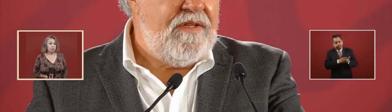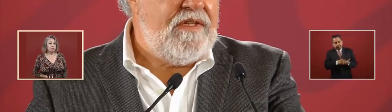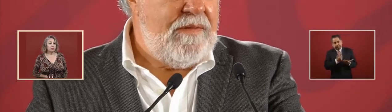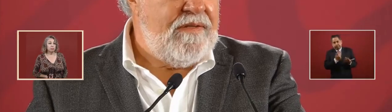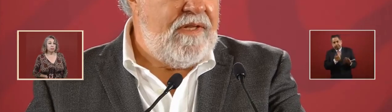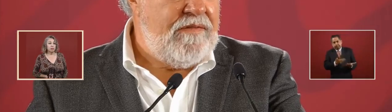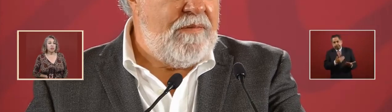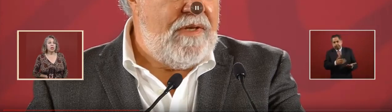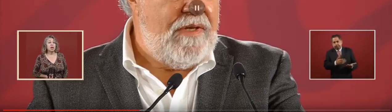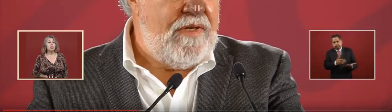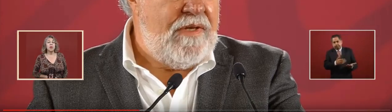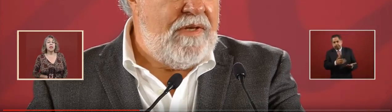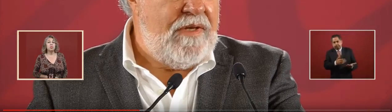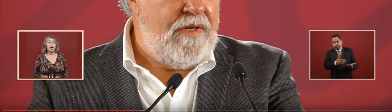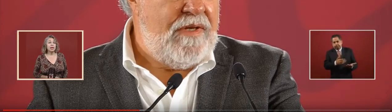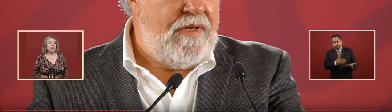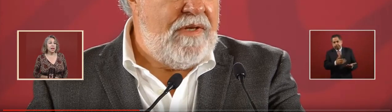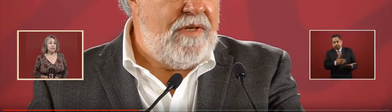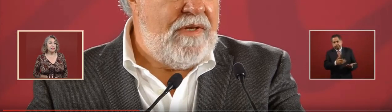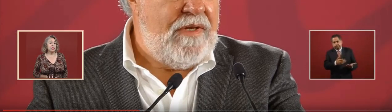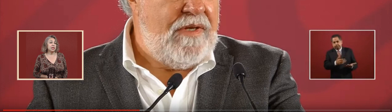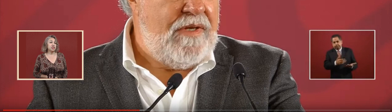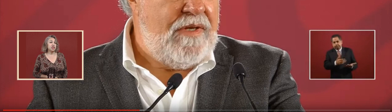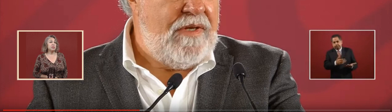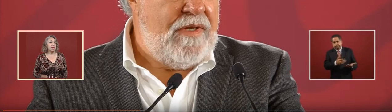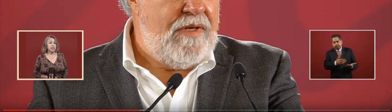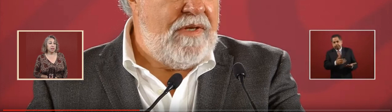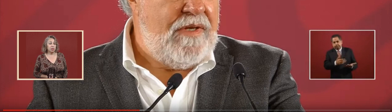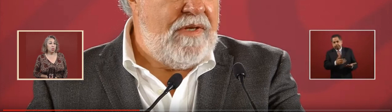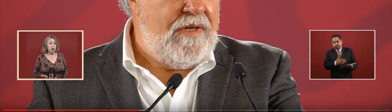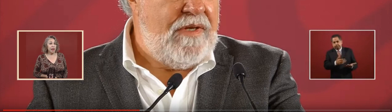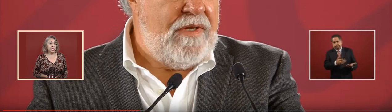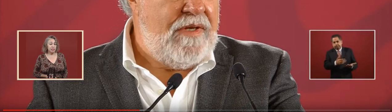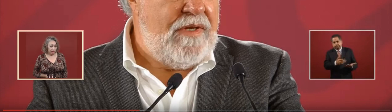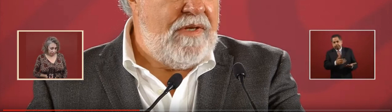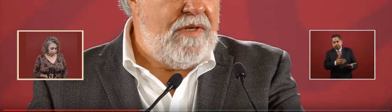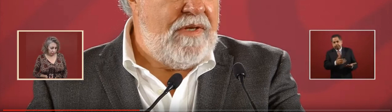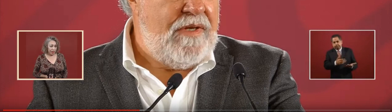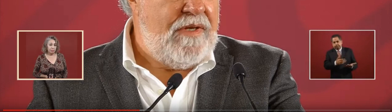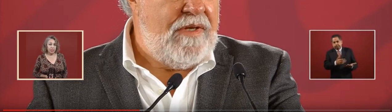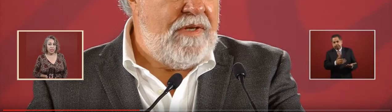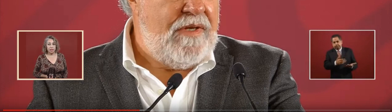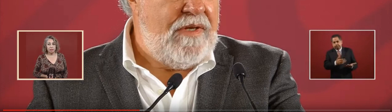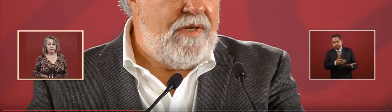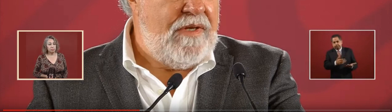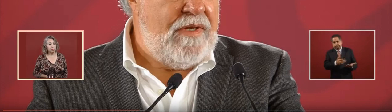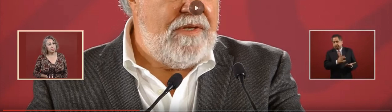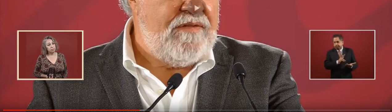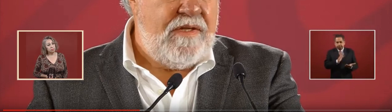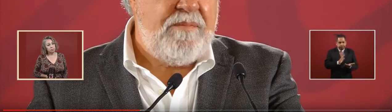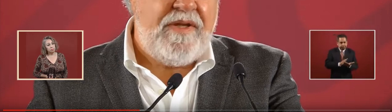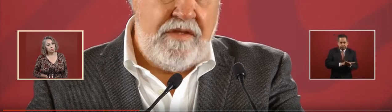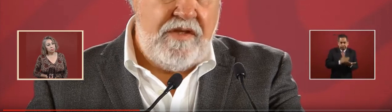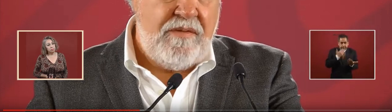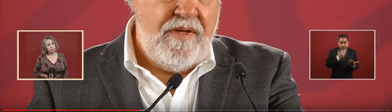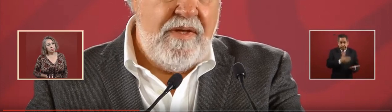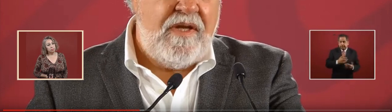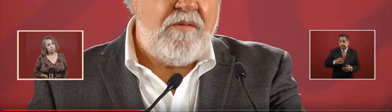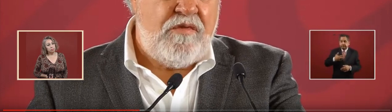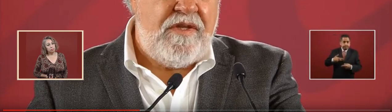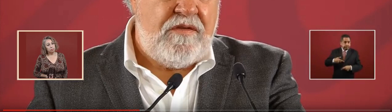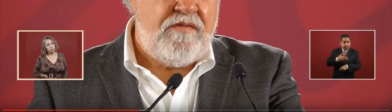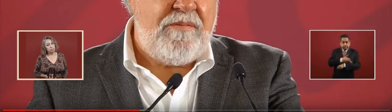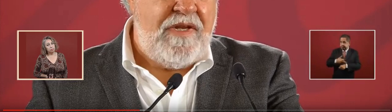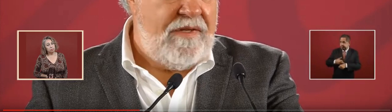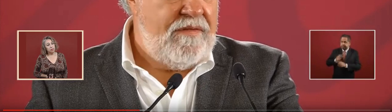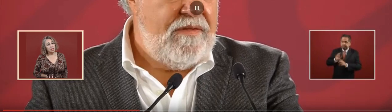esas iniciativas que las familias... We recognize the legitimate right of those families han emprendido en